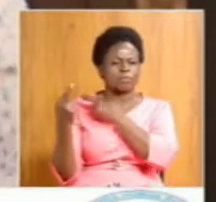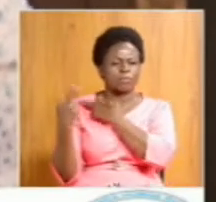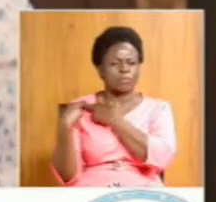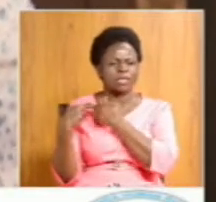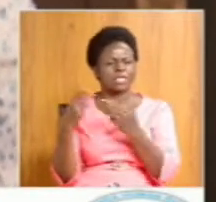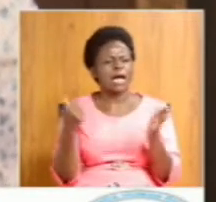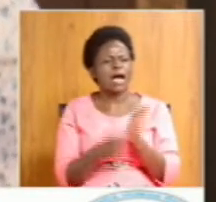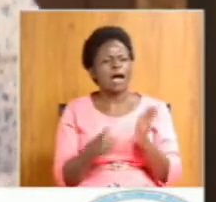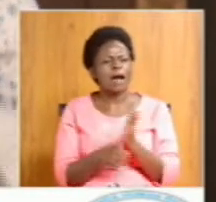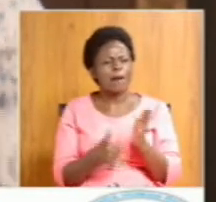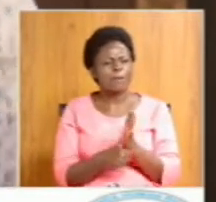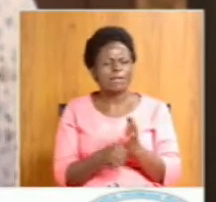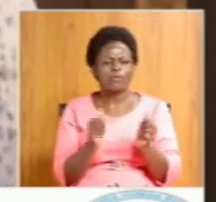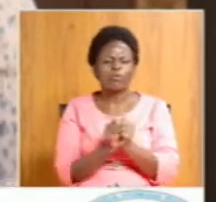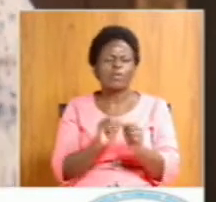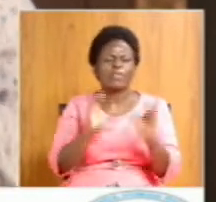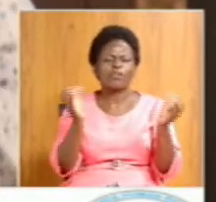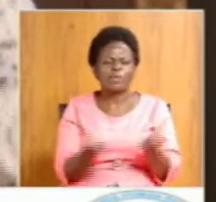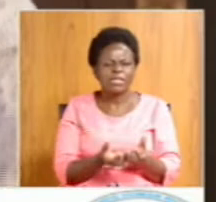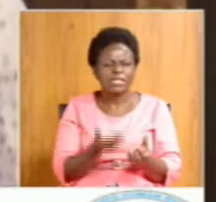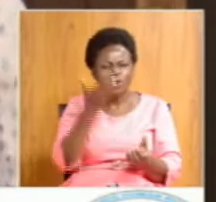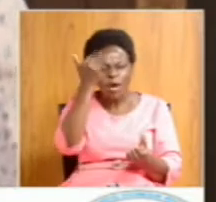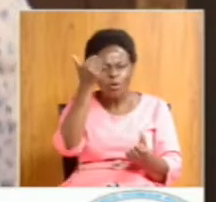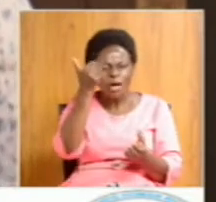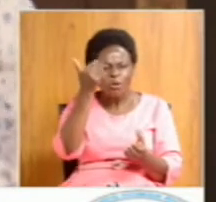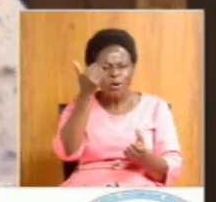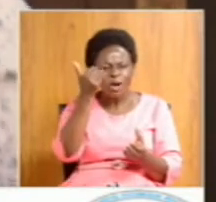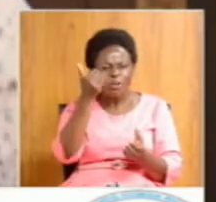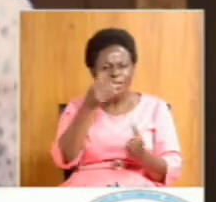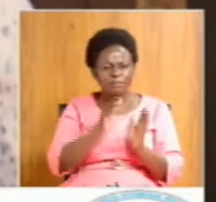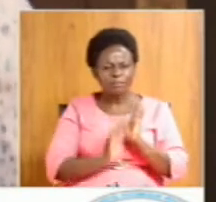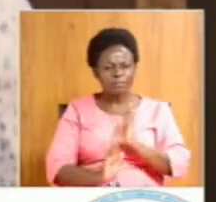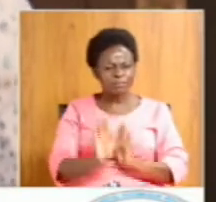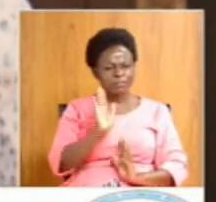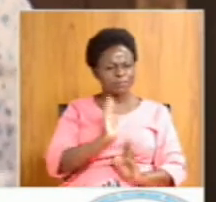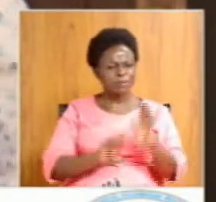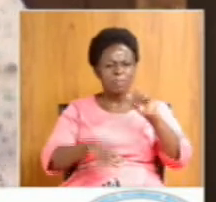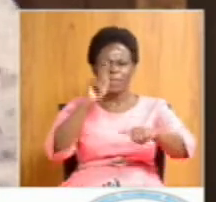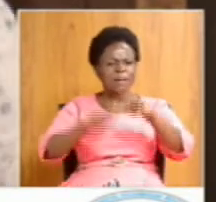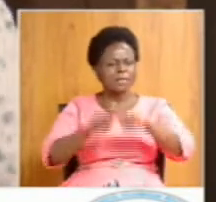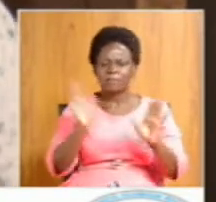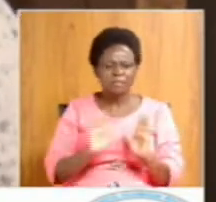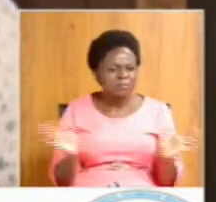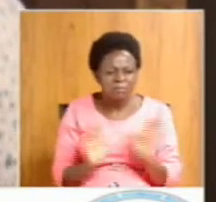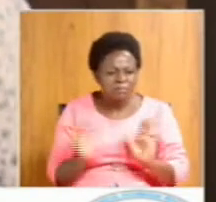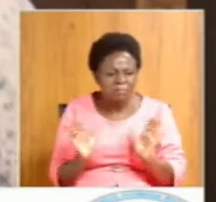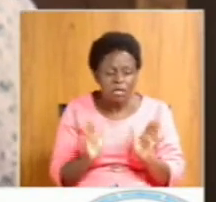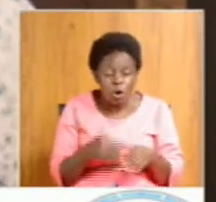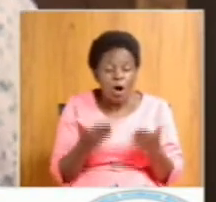a problem with the communities? Why are they withdrawing from participating? Or are there specific